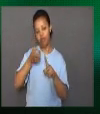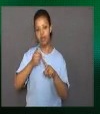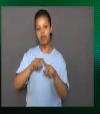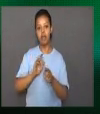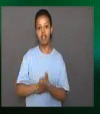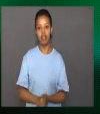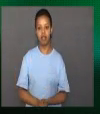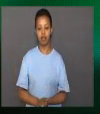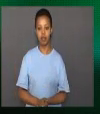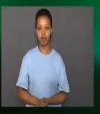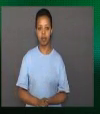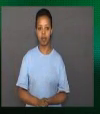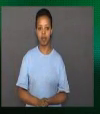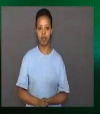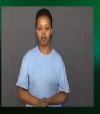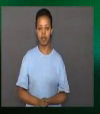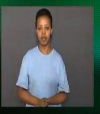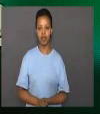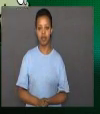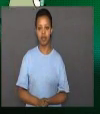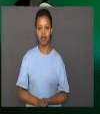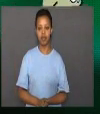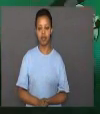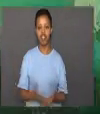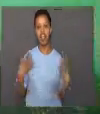Let's get back to our lesson.